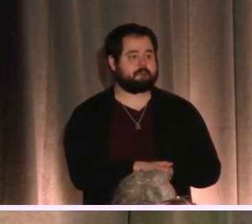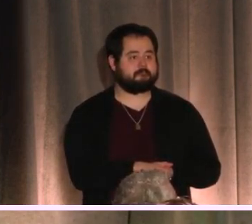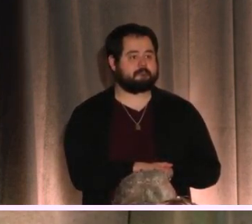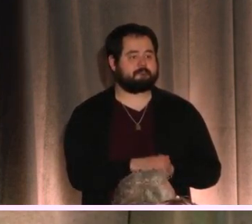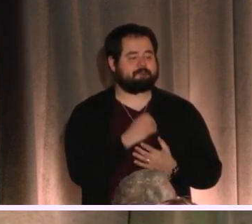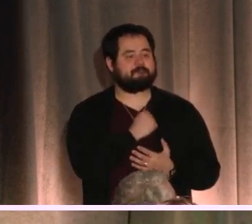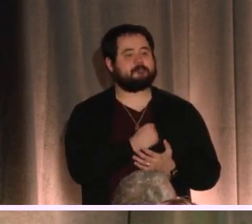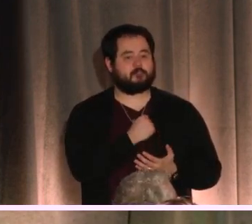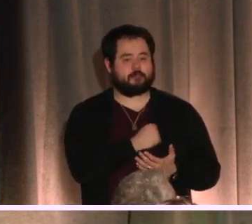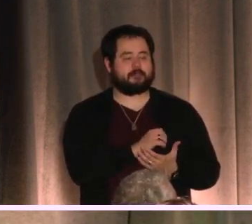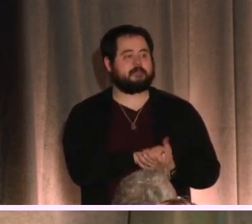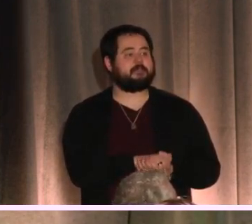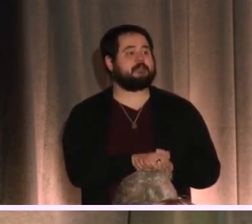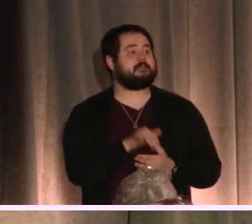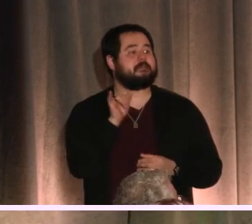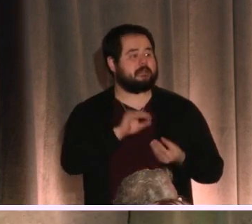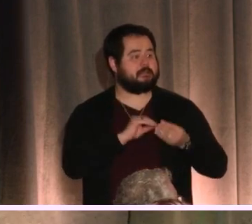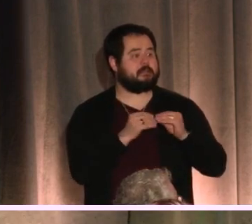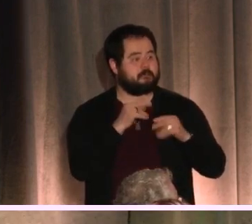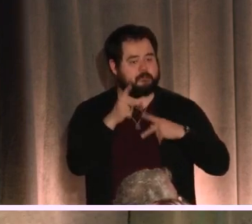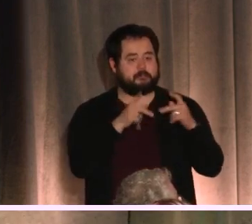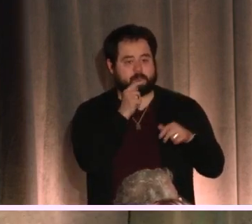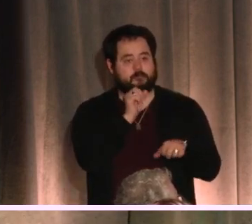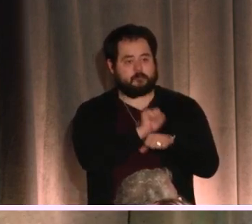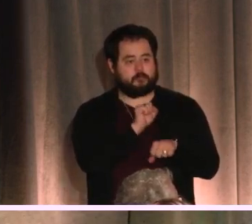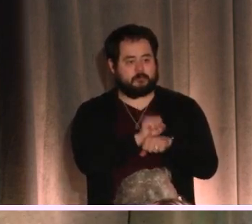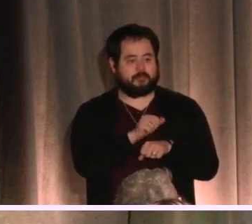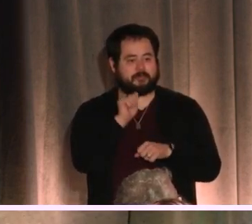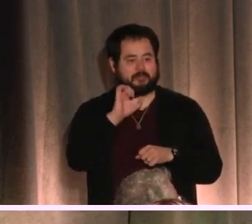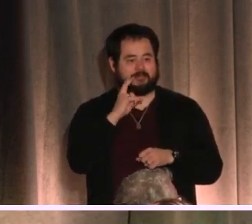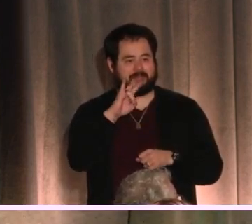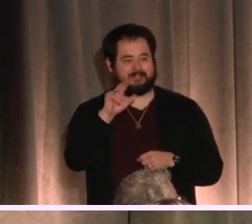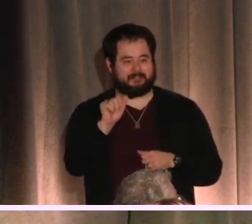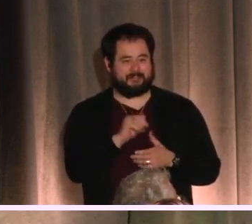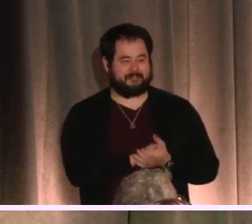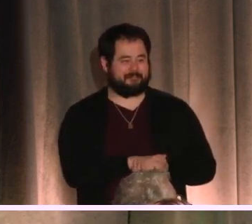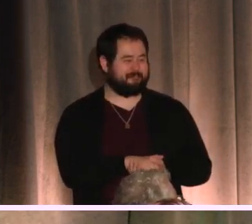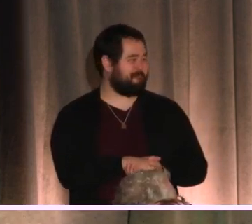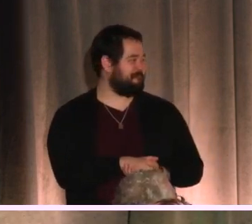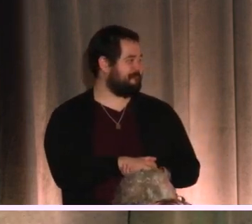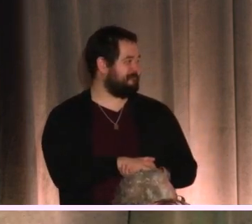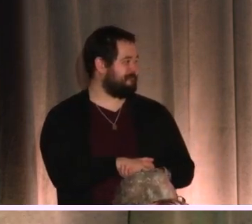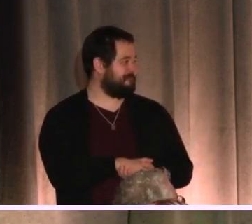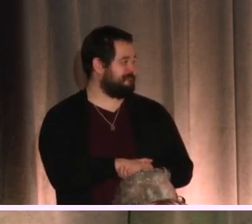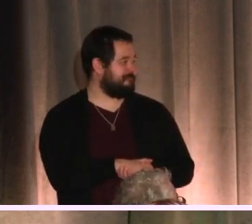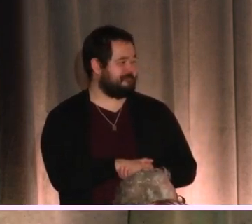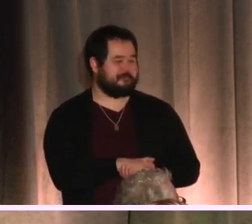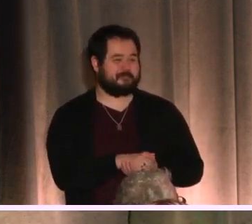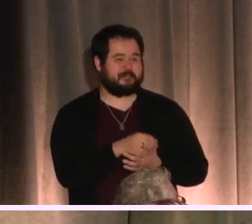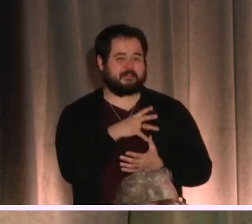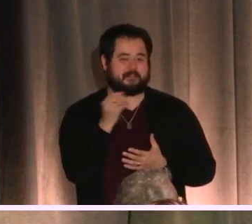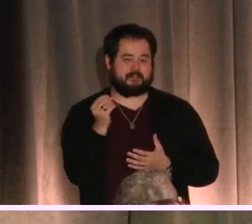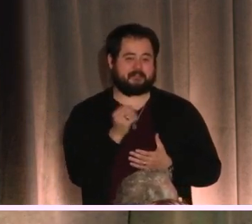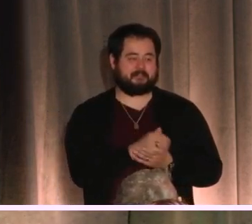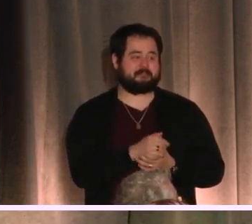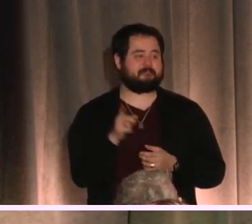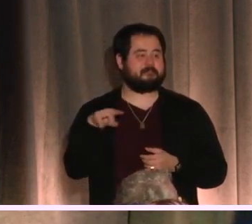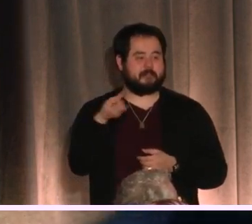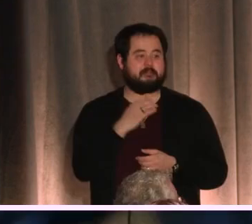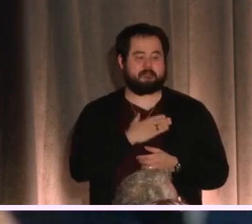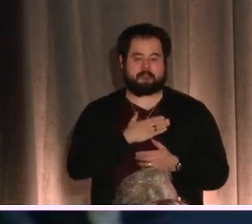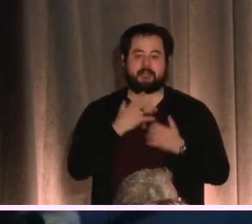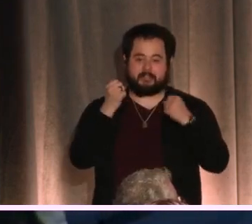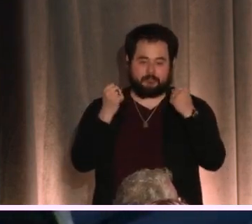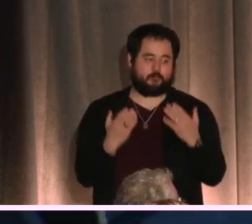sorry, that's the number of people that work at Achieva. Excuse me. Sorry. And they're my heroes.